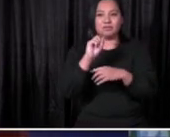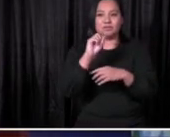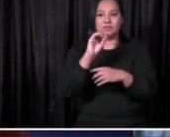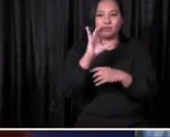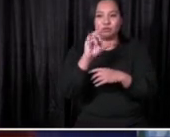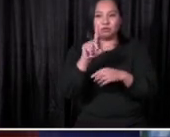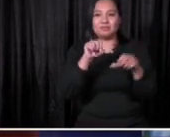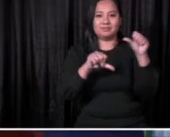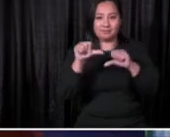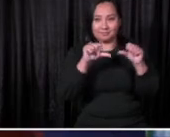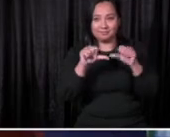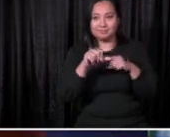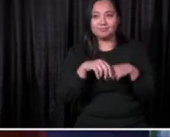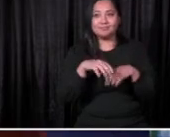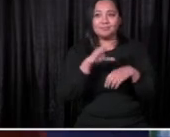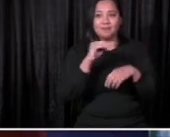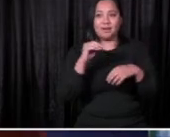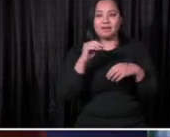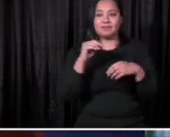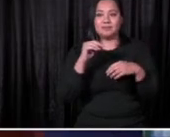Human Services.